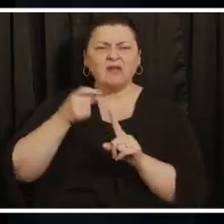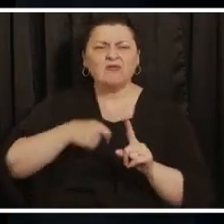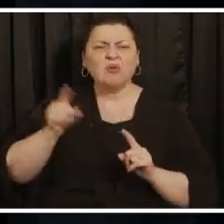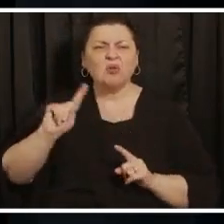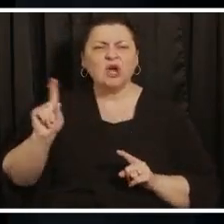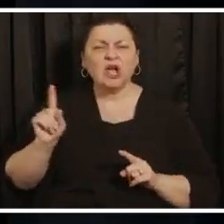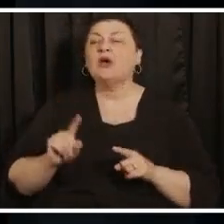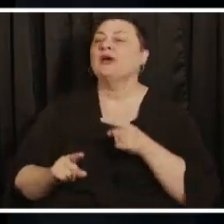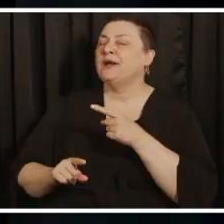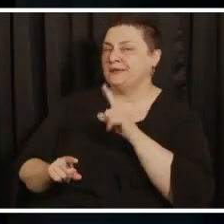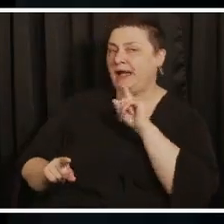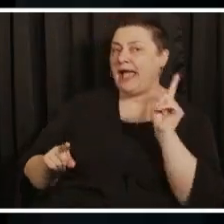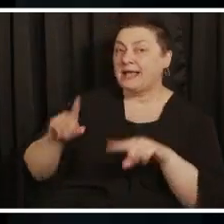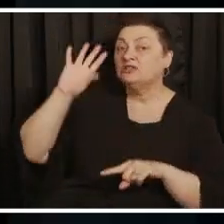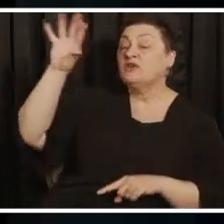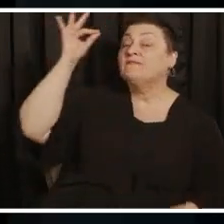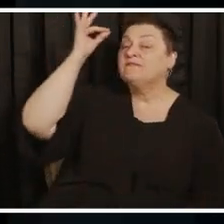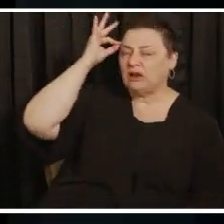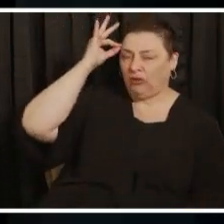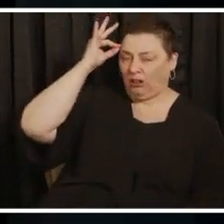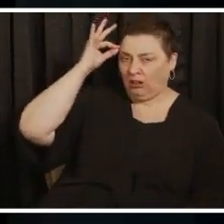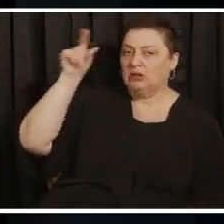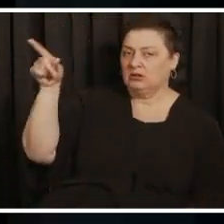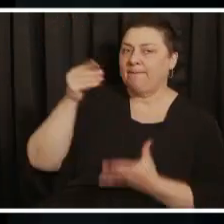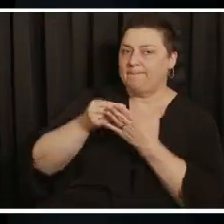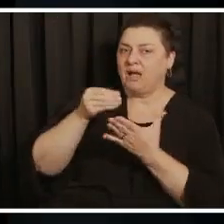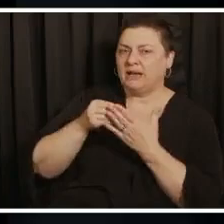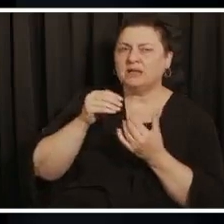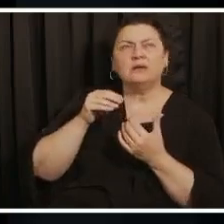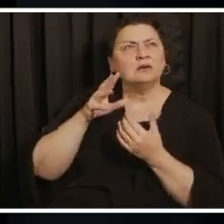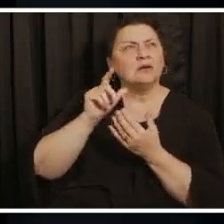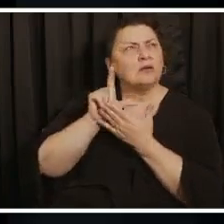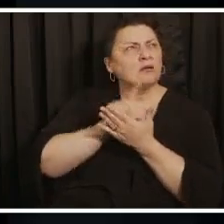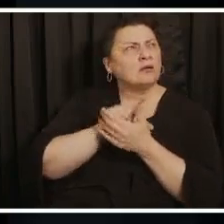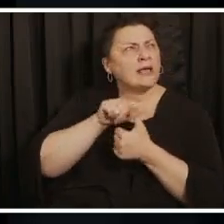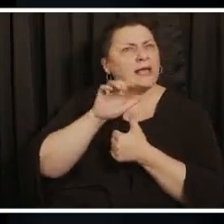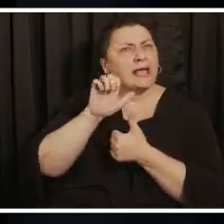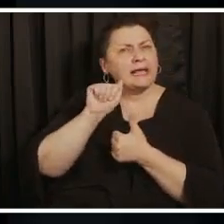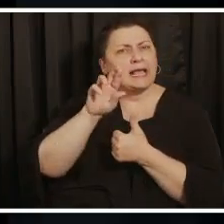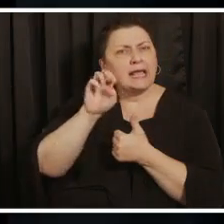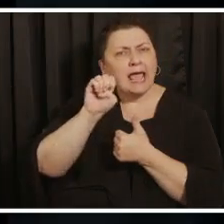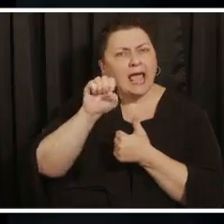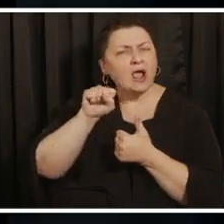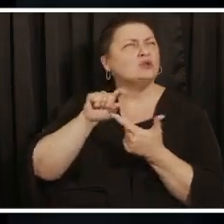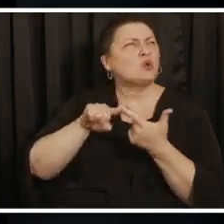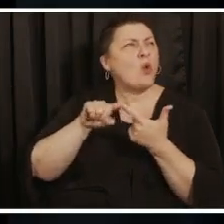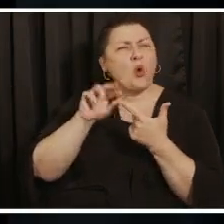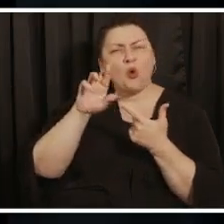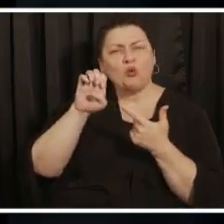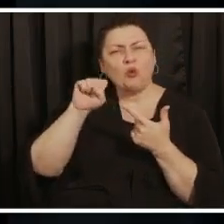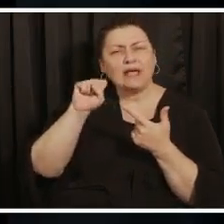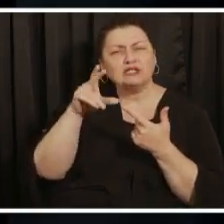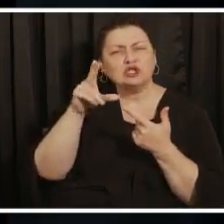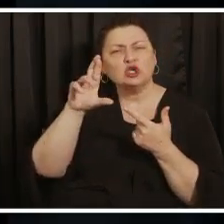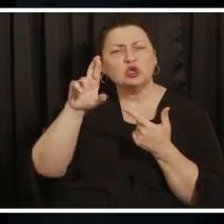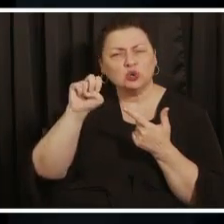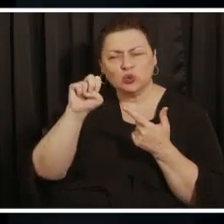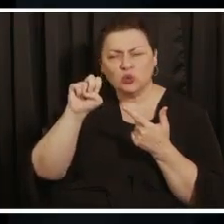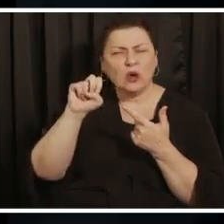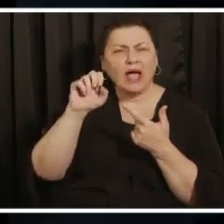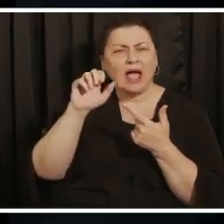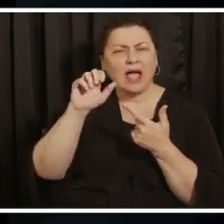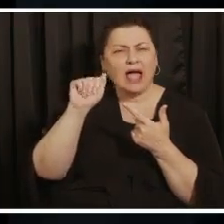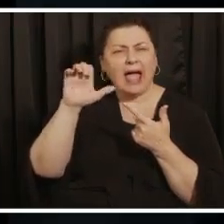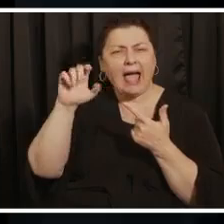Act. We'll get back to you. CARES or Rescue Act, one of the two, where the state, it's 100% federal funded. So no state funds are